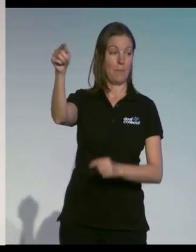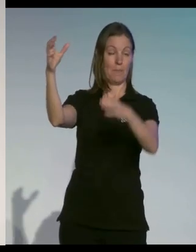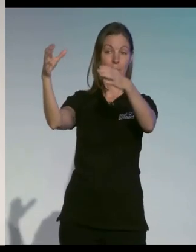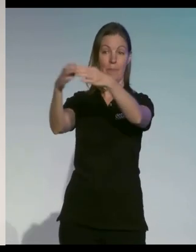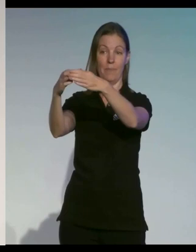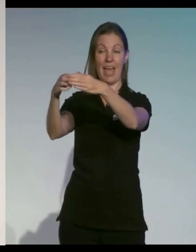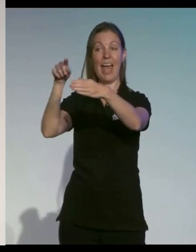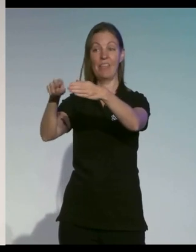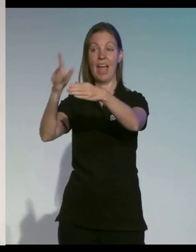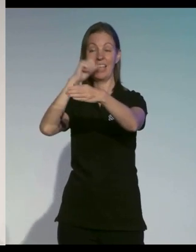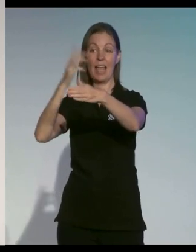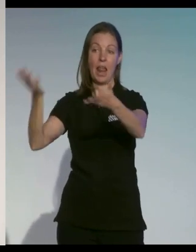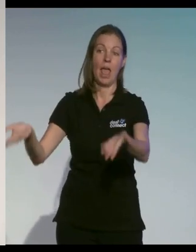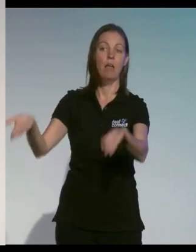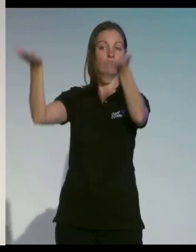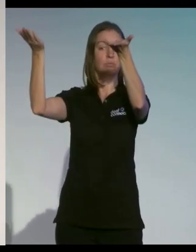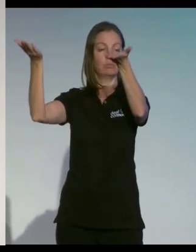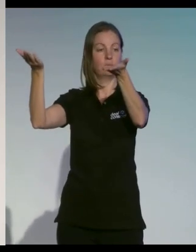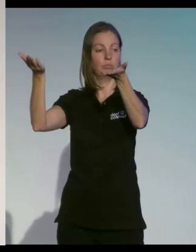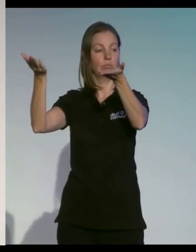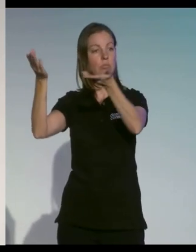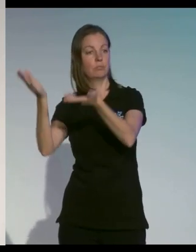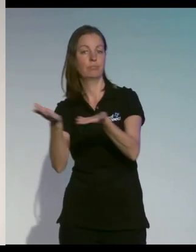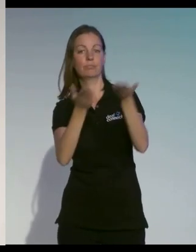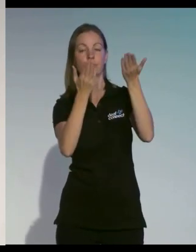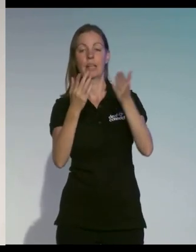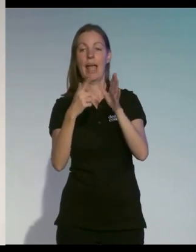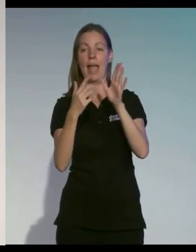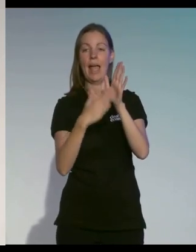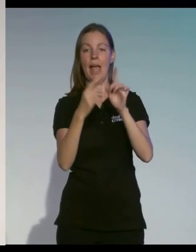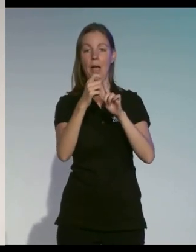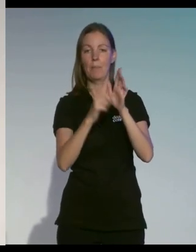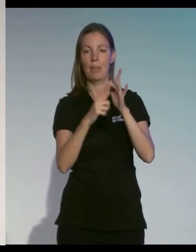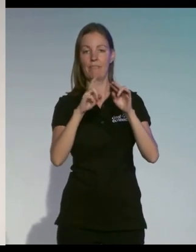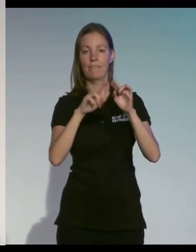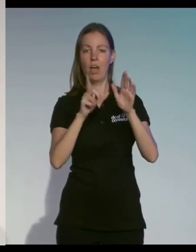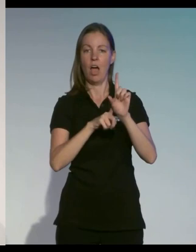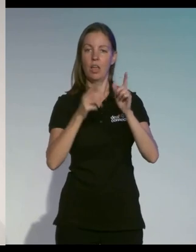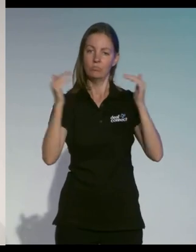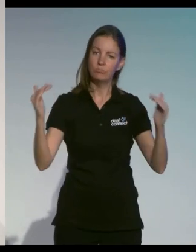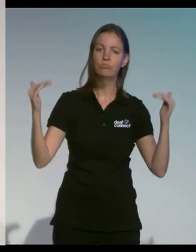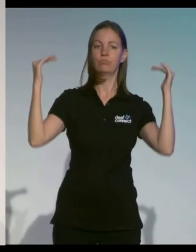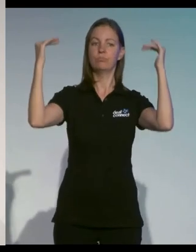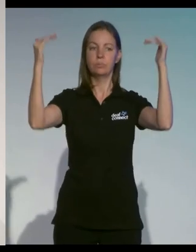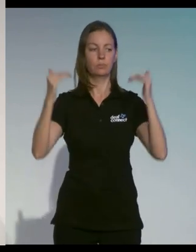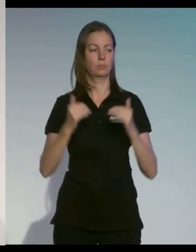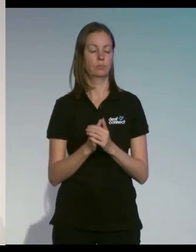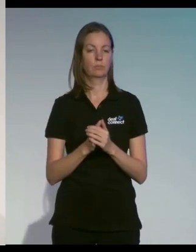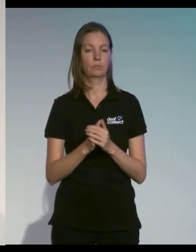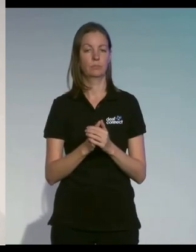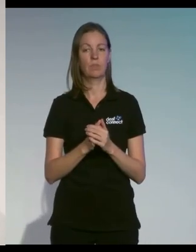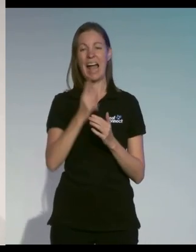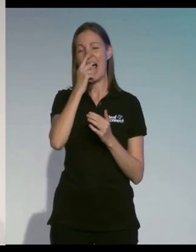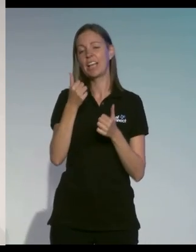today, amplify your arguments and your advocacy. And the case study I want to use, I mean, I could use many for this. Tunin